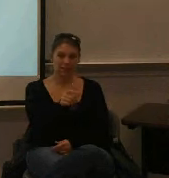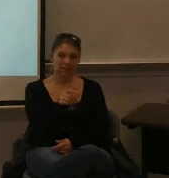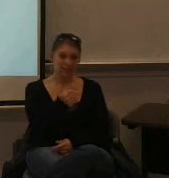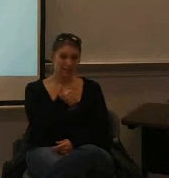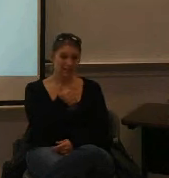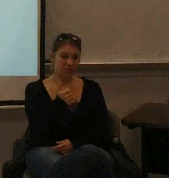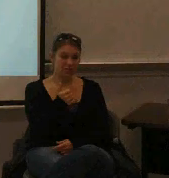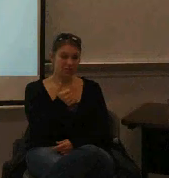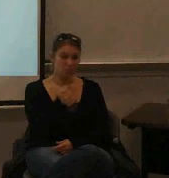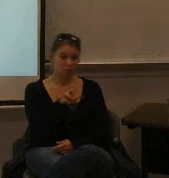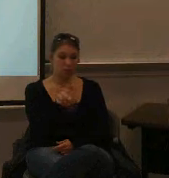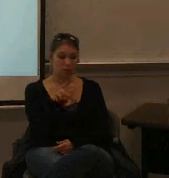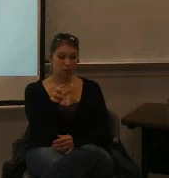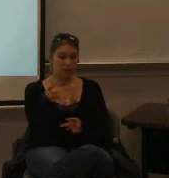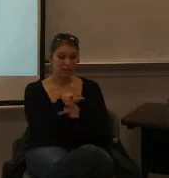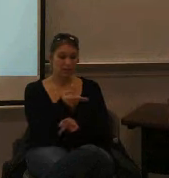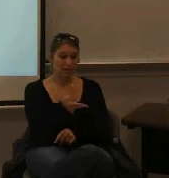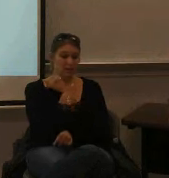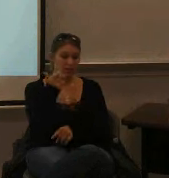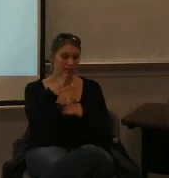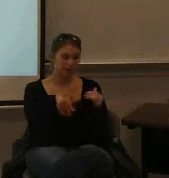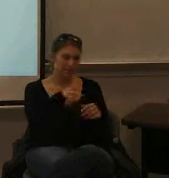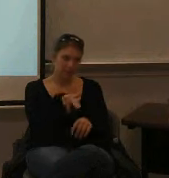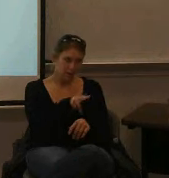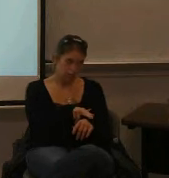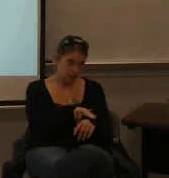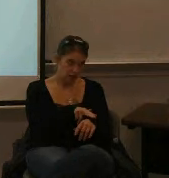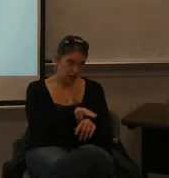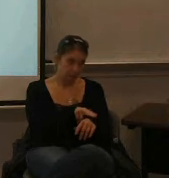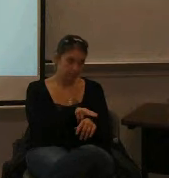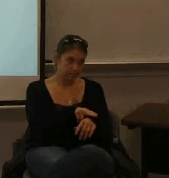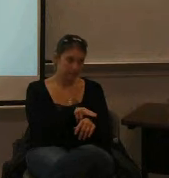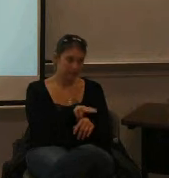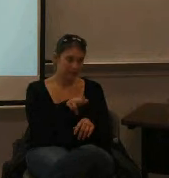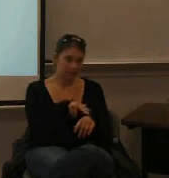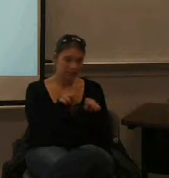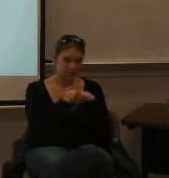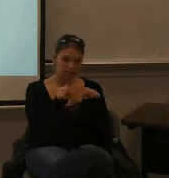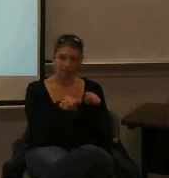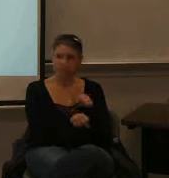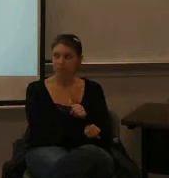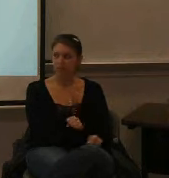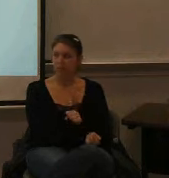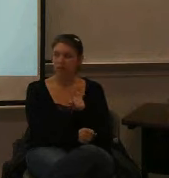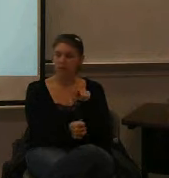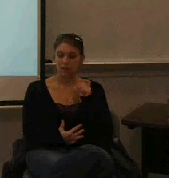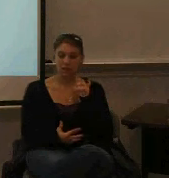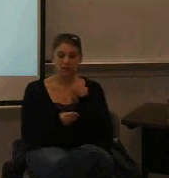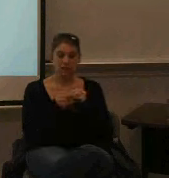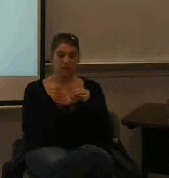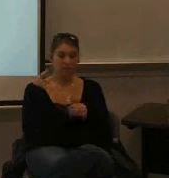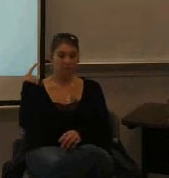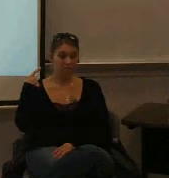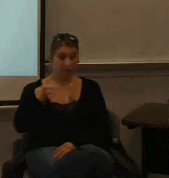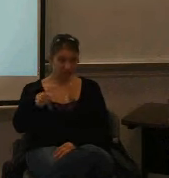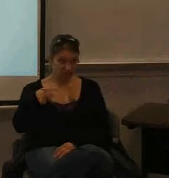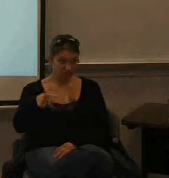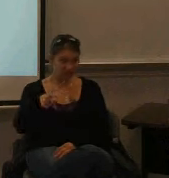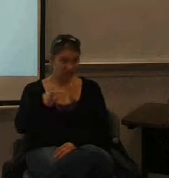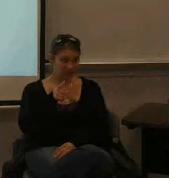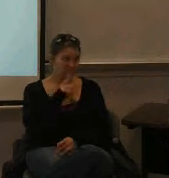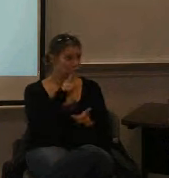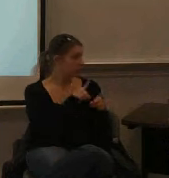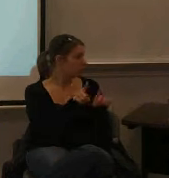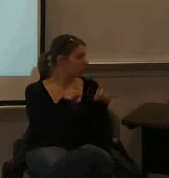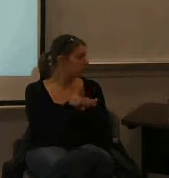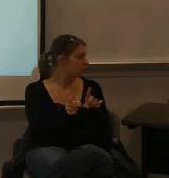100 times higher than they were naturally. It's fairly consistent. In addition, phosphorus is